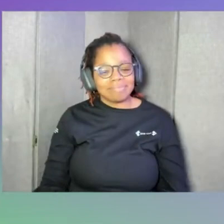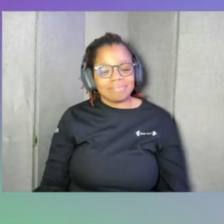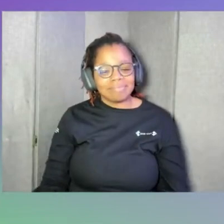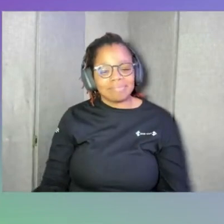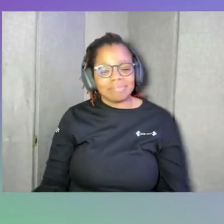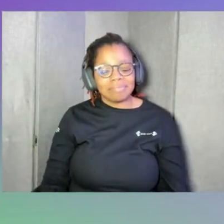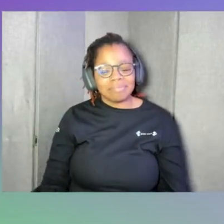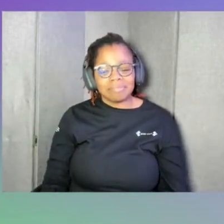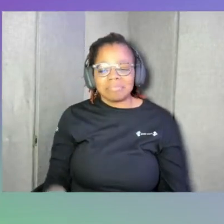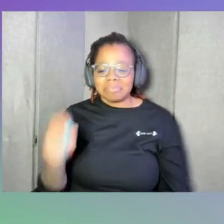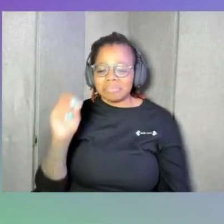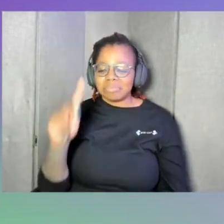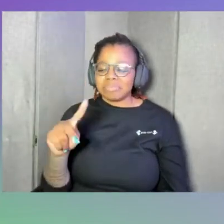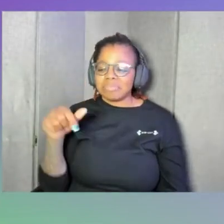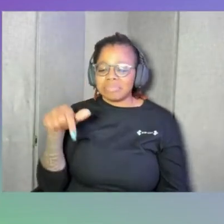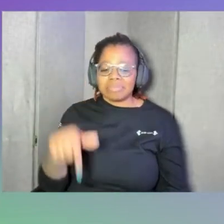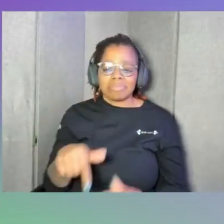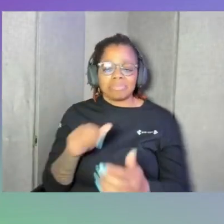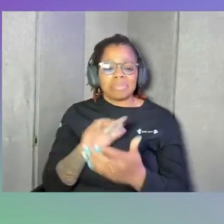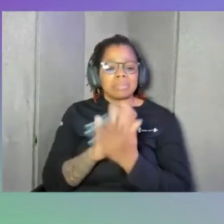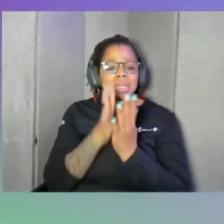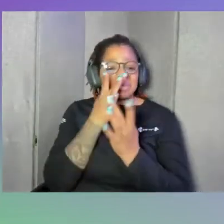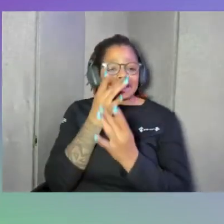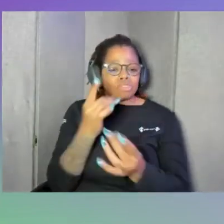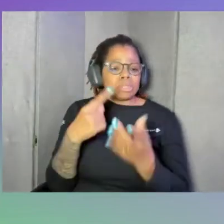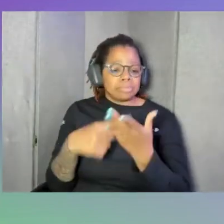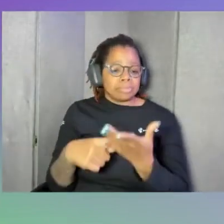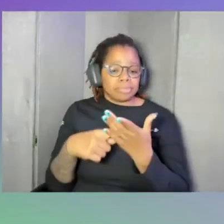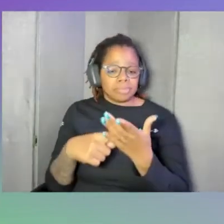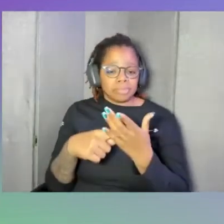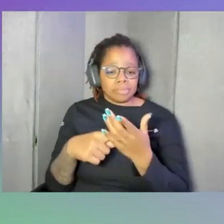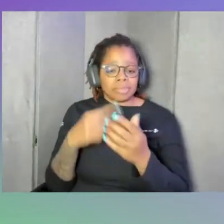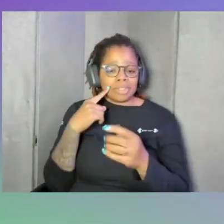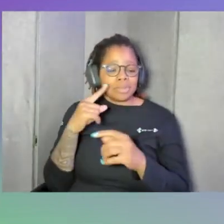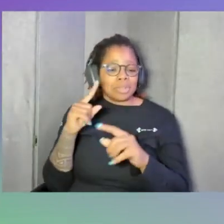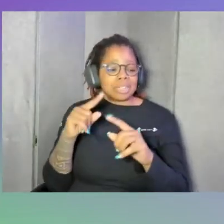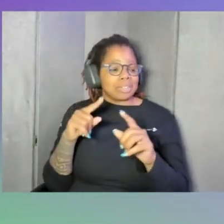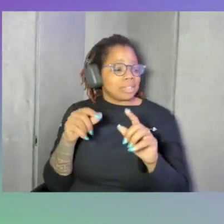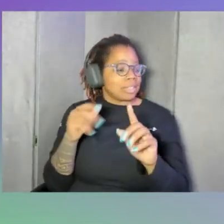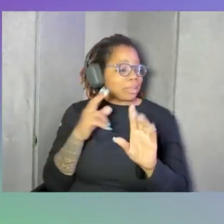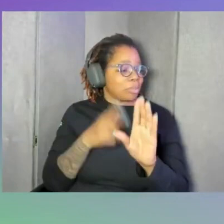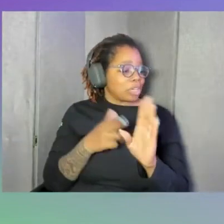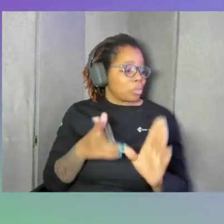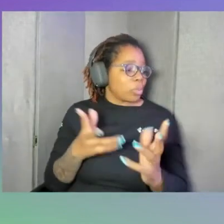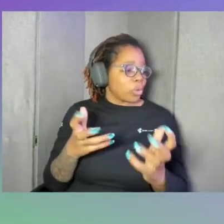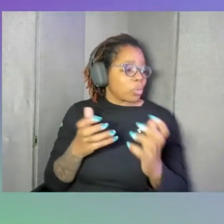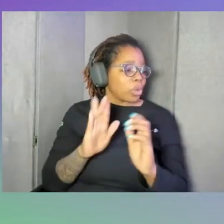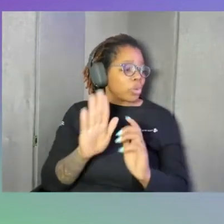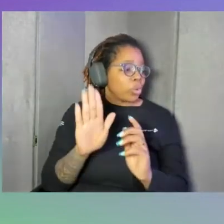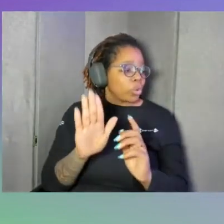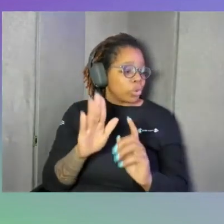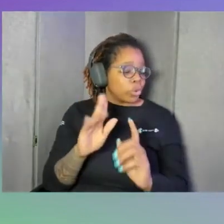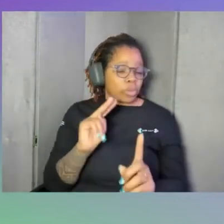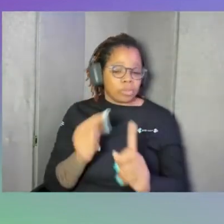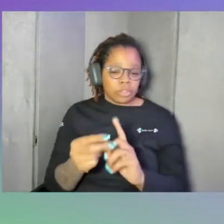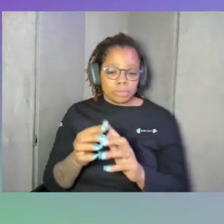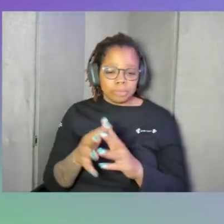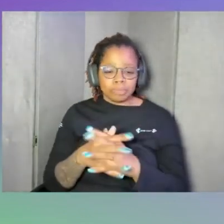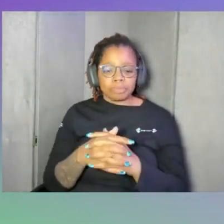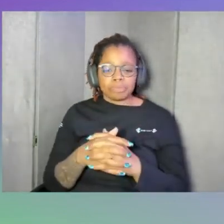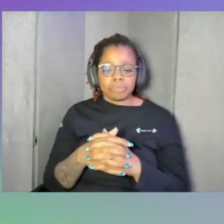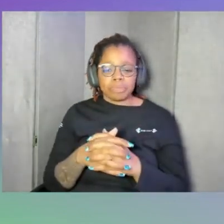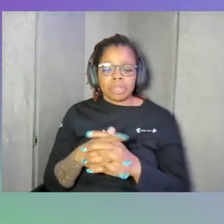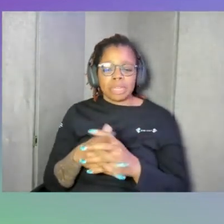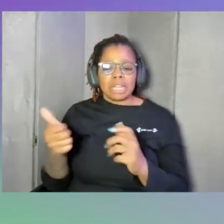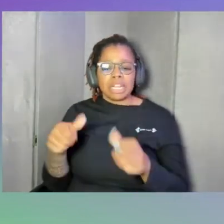Okay, this became an interesting discussion amongst the participants, and we wanted to get your view on it. Is there a